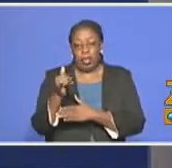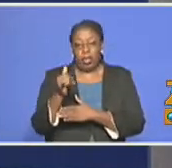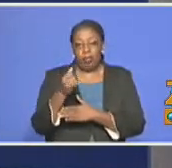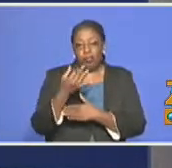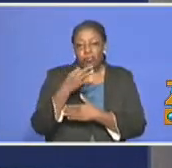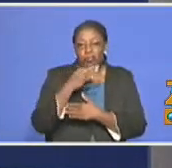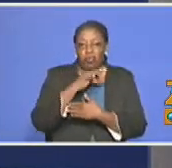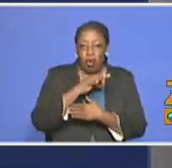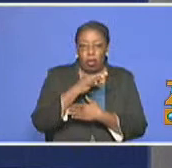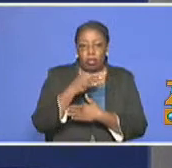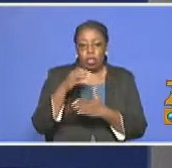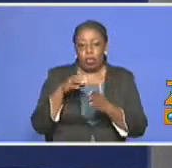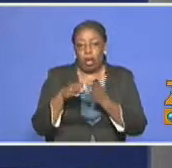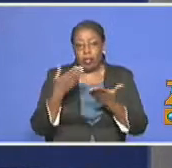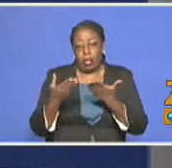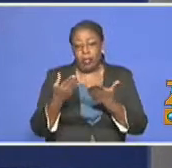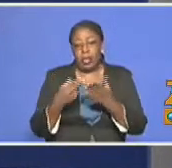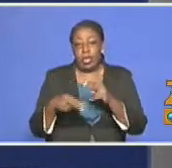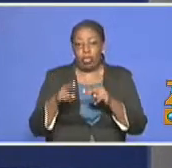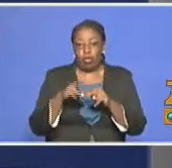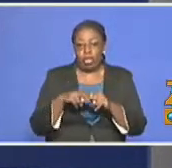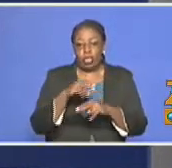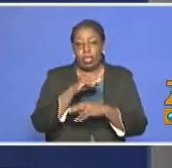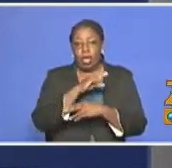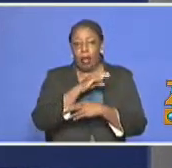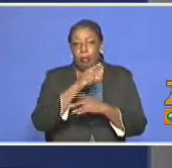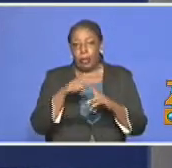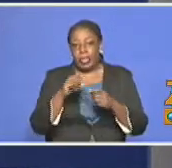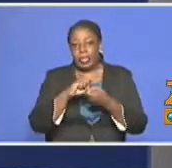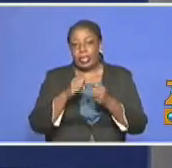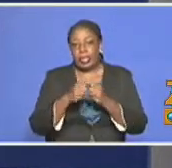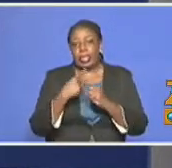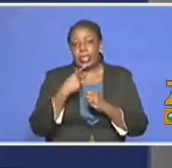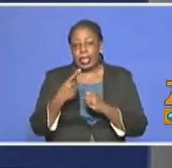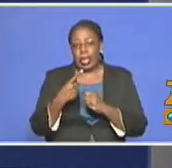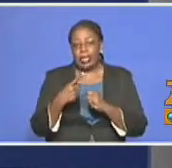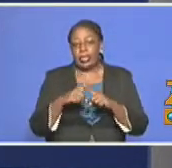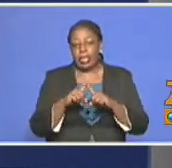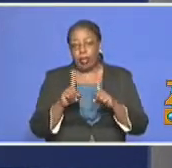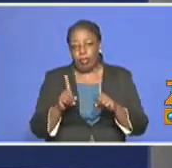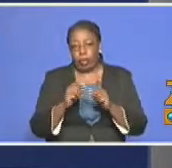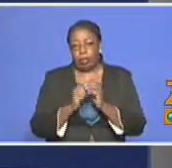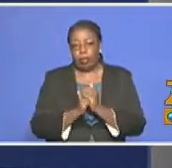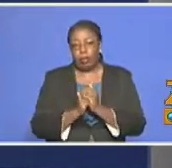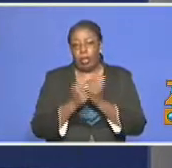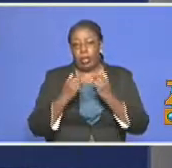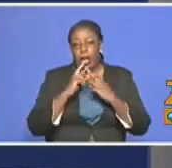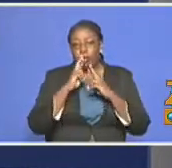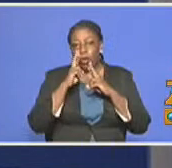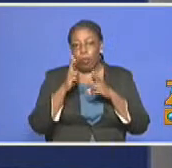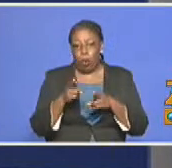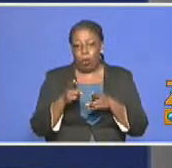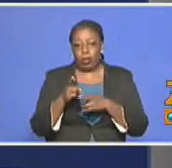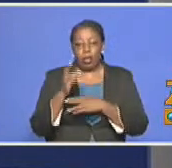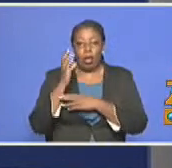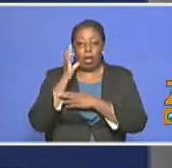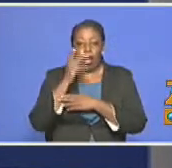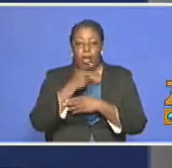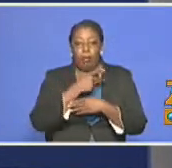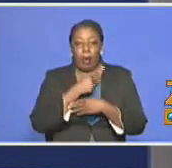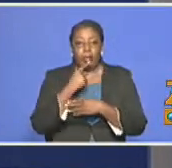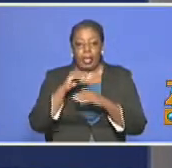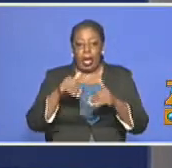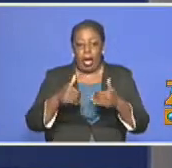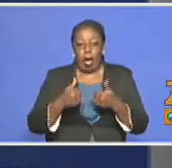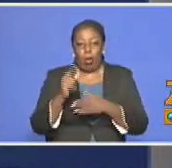though crime may be on the rise, police force statistics say otherwise. In this report, our Carla Palmer takes a look at how and